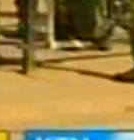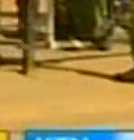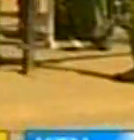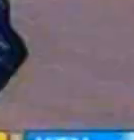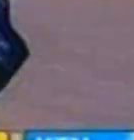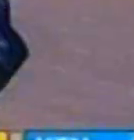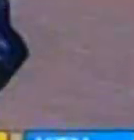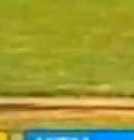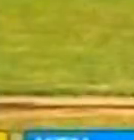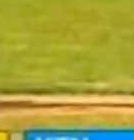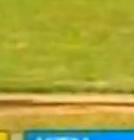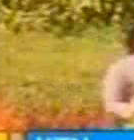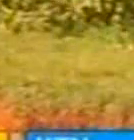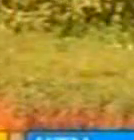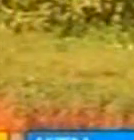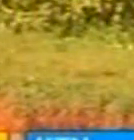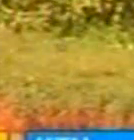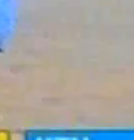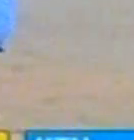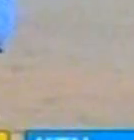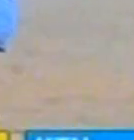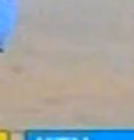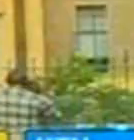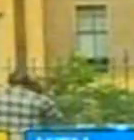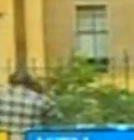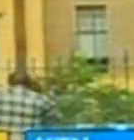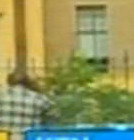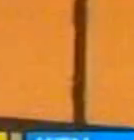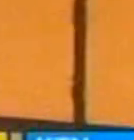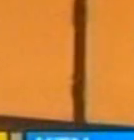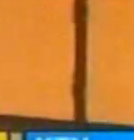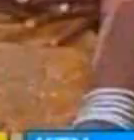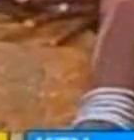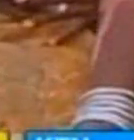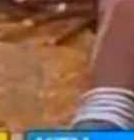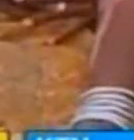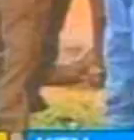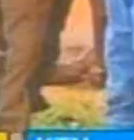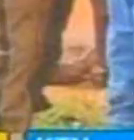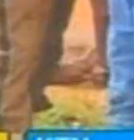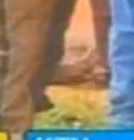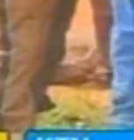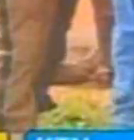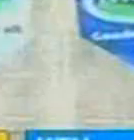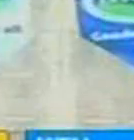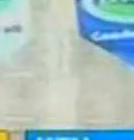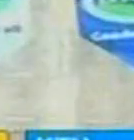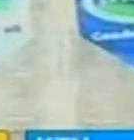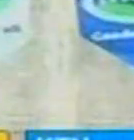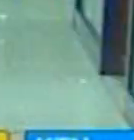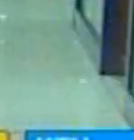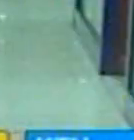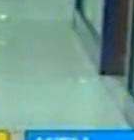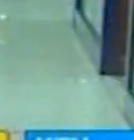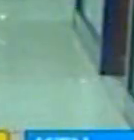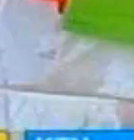Francis Mtelaki, Philip Keitan, Samogina, Masika Ndiye, Hussein Mohamed, Asha Mwilu, Kamchemenza, Nicholas Mbo, Lofty Matambo, Victor